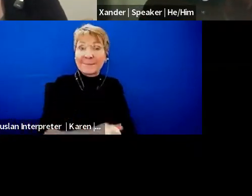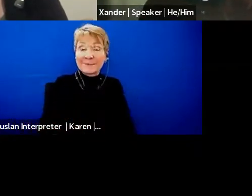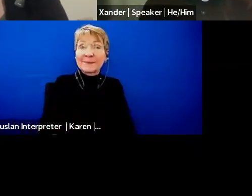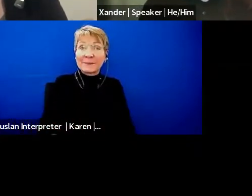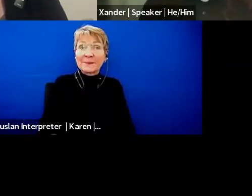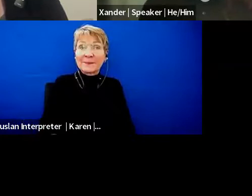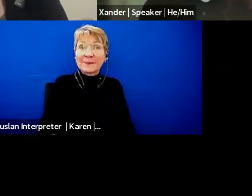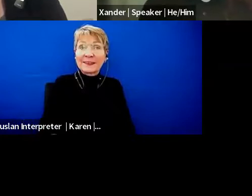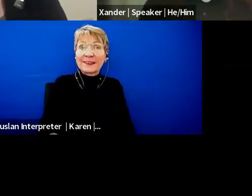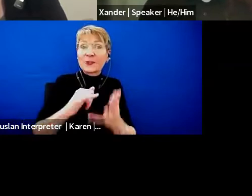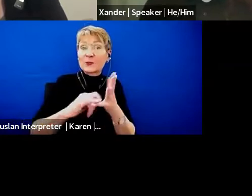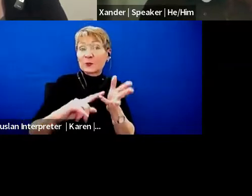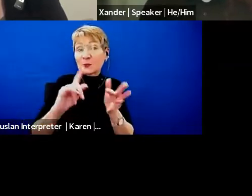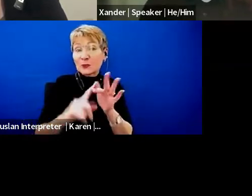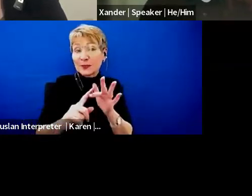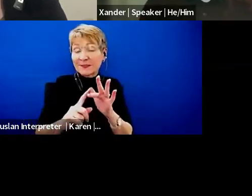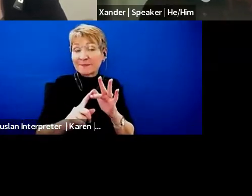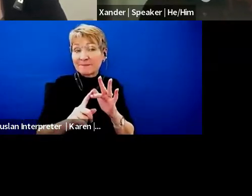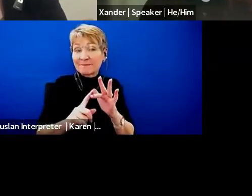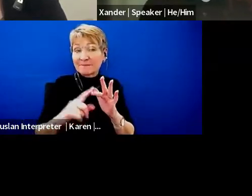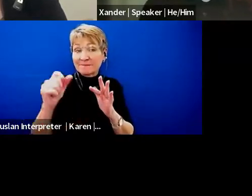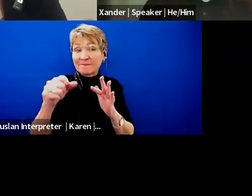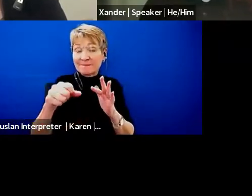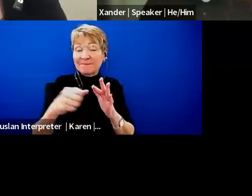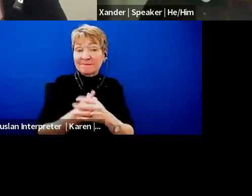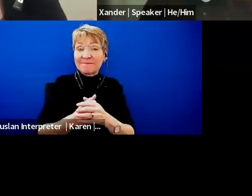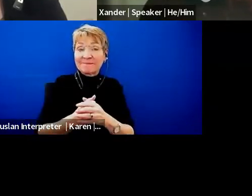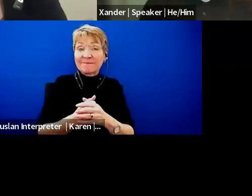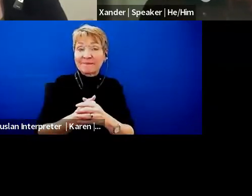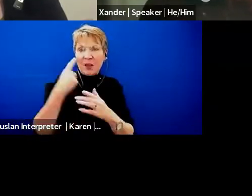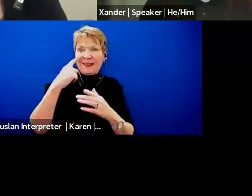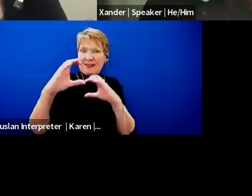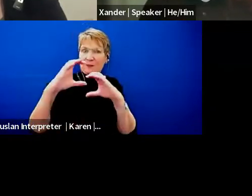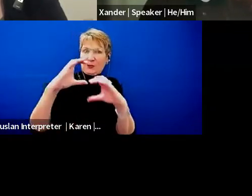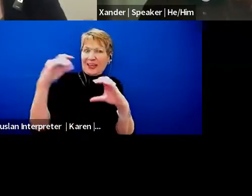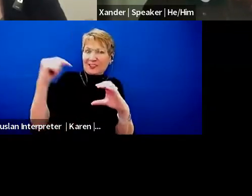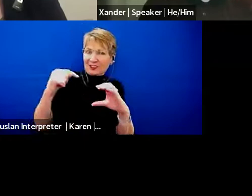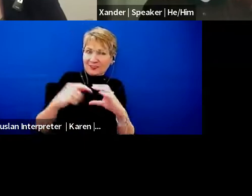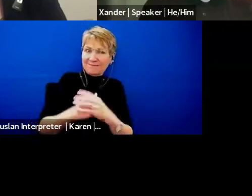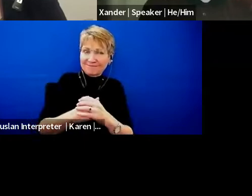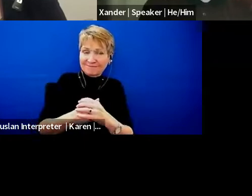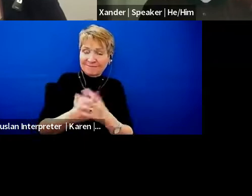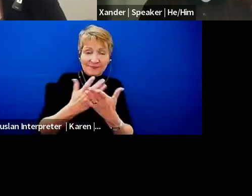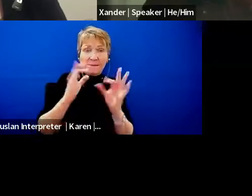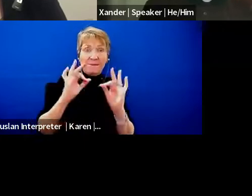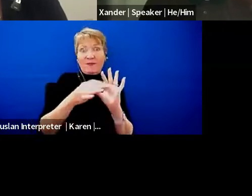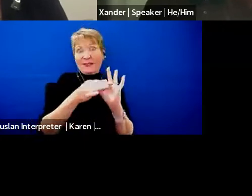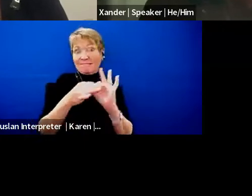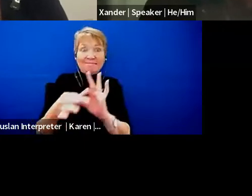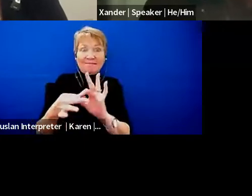Fantastic. I think really that sort of communication element, and this leads nicely into where we're going